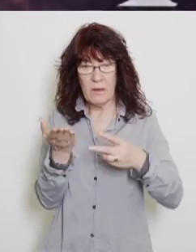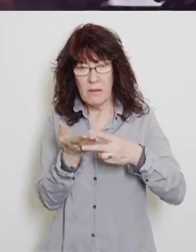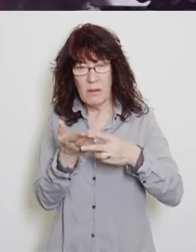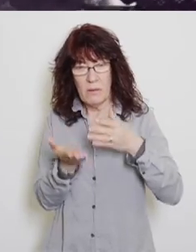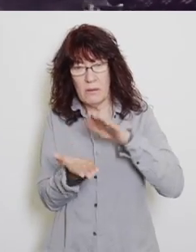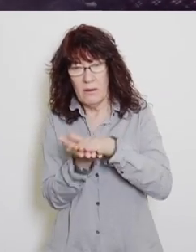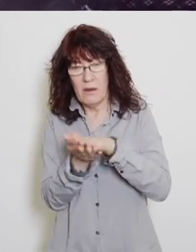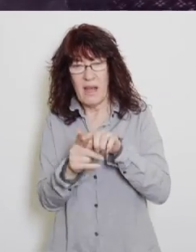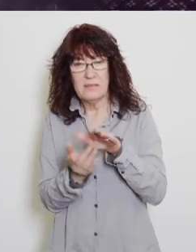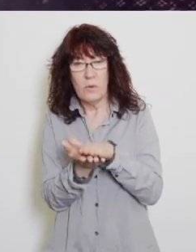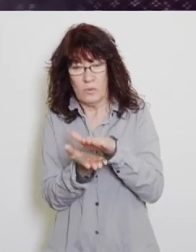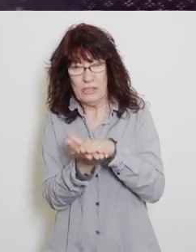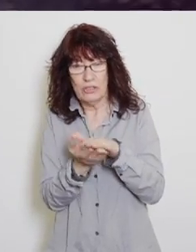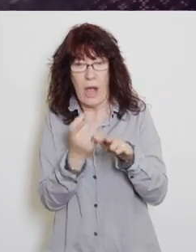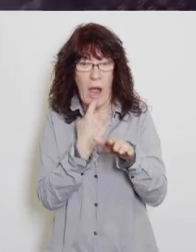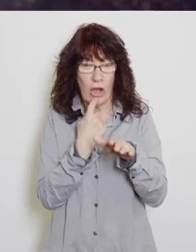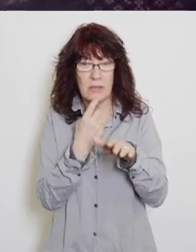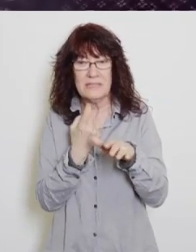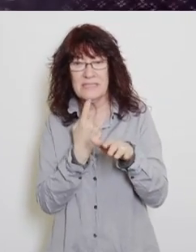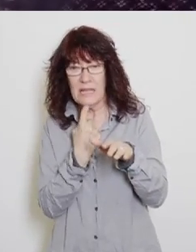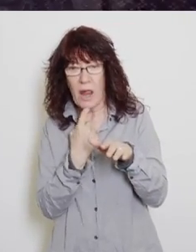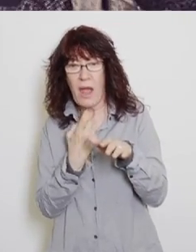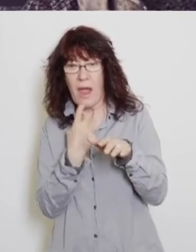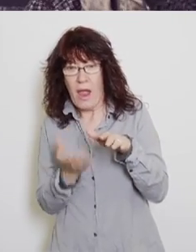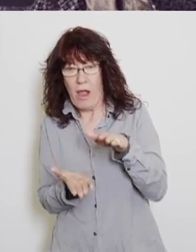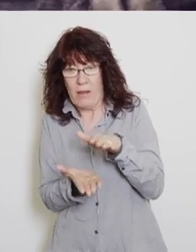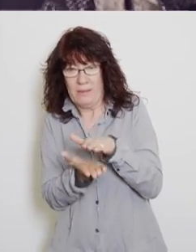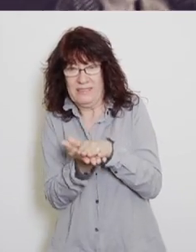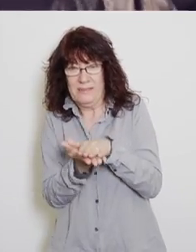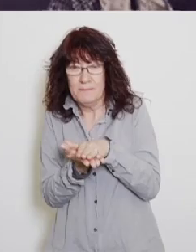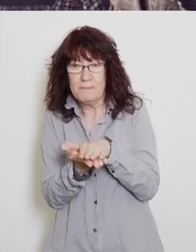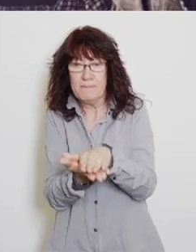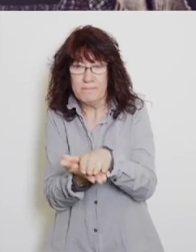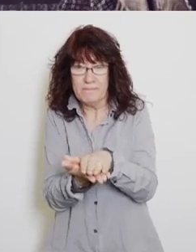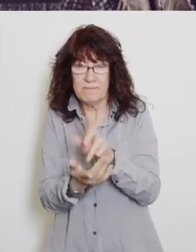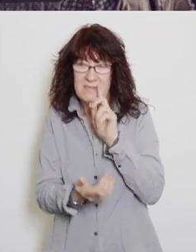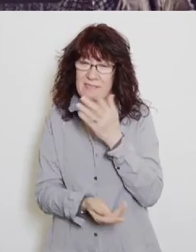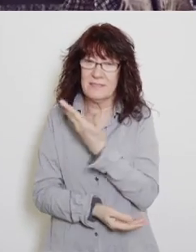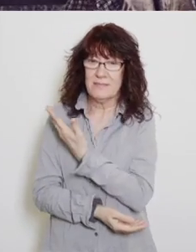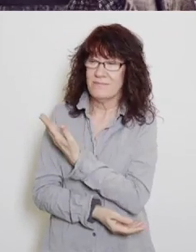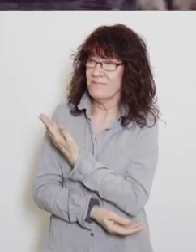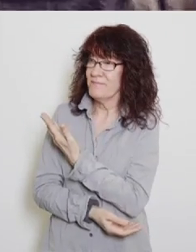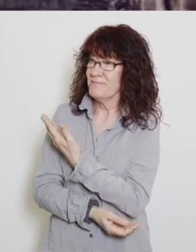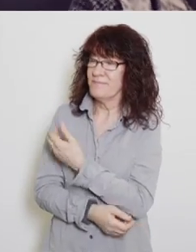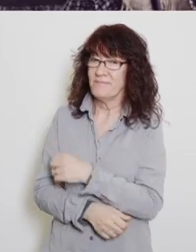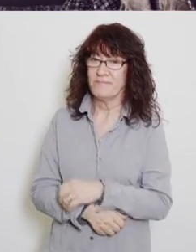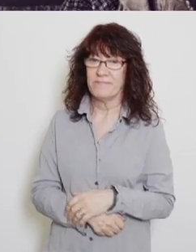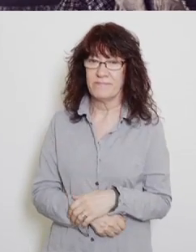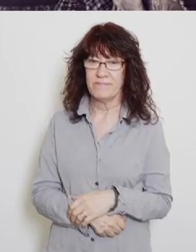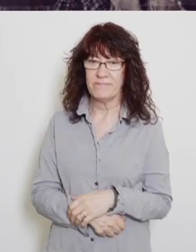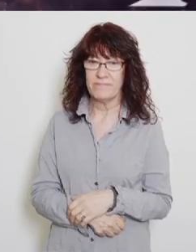together. This forge welding process required the huge power of tilt hammers, which drew their